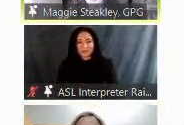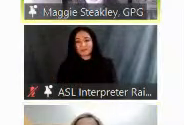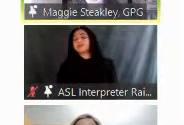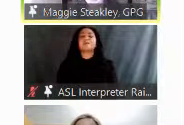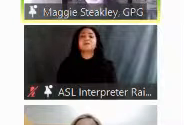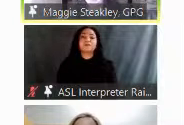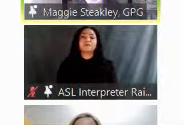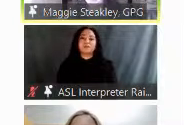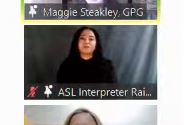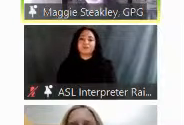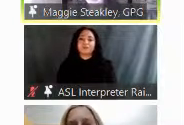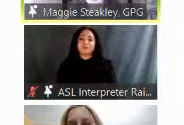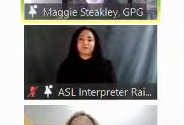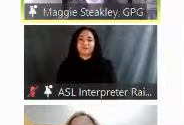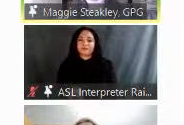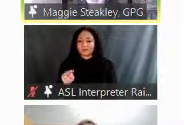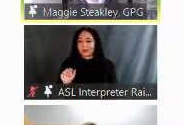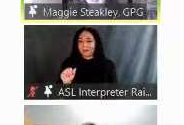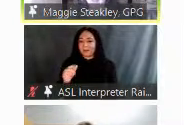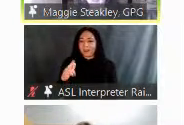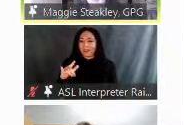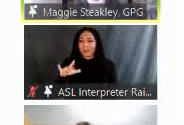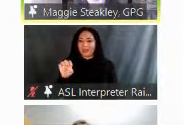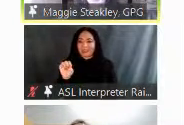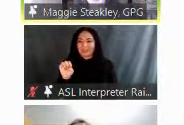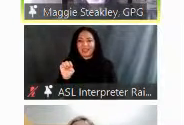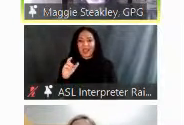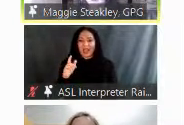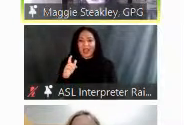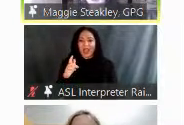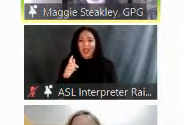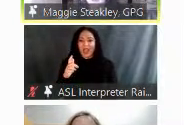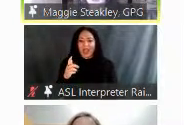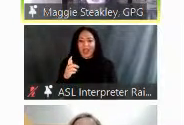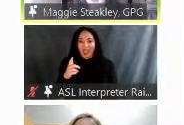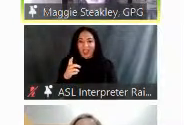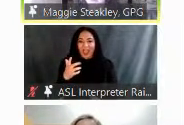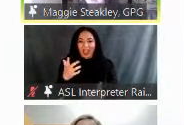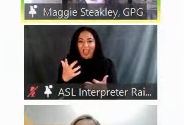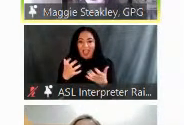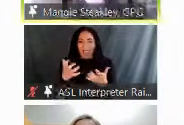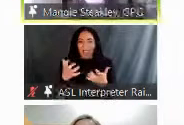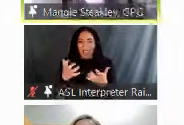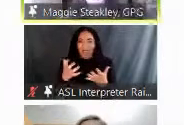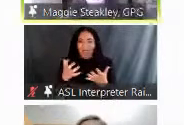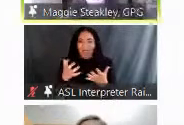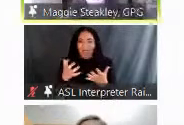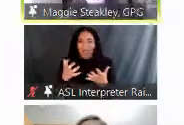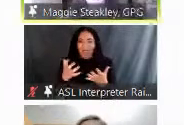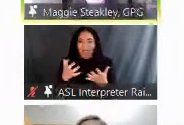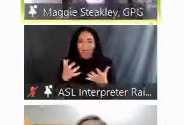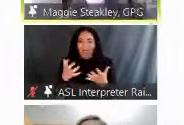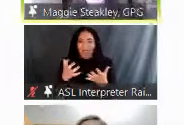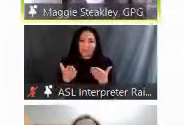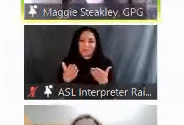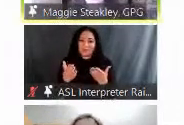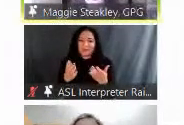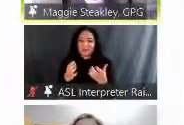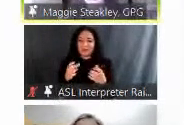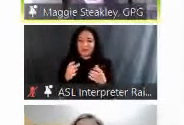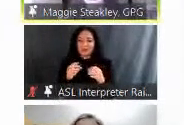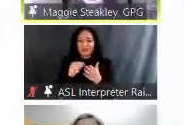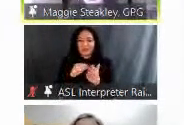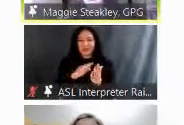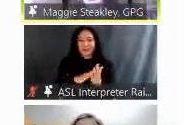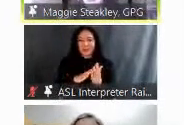Also, I want to not keep handing it back and forth to get all these questions answered, because I guess I would probably put that in our ongoing data wish list